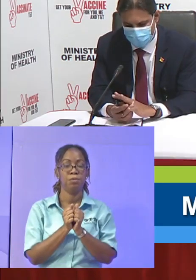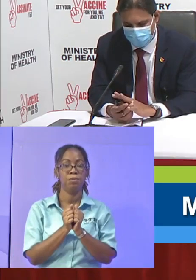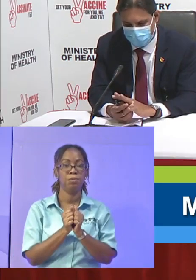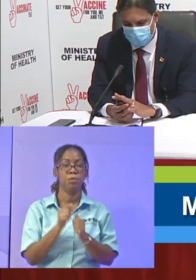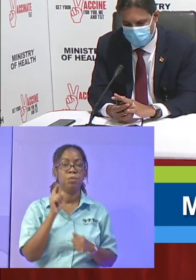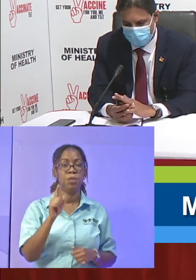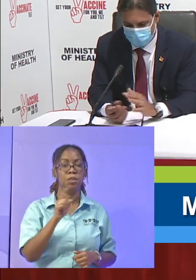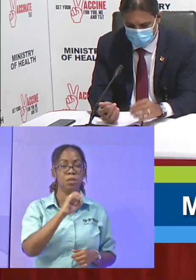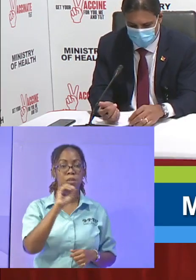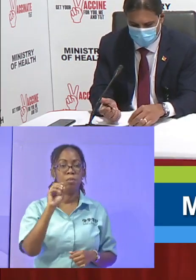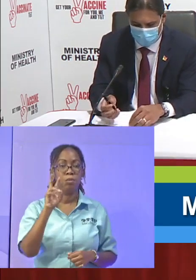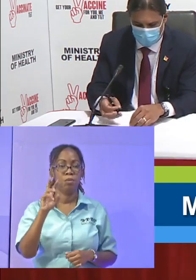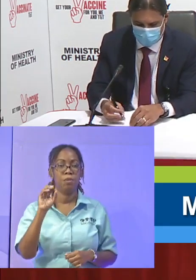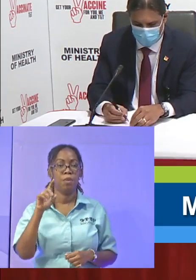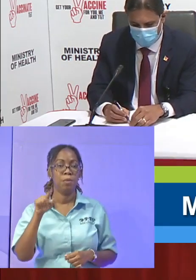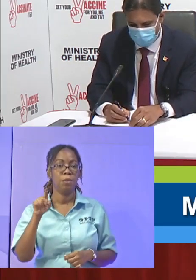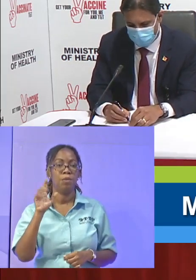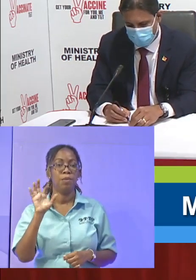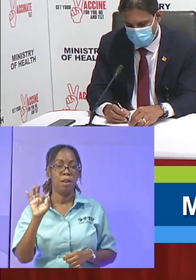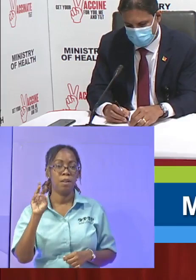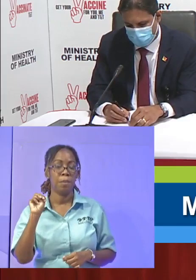103.1 FM. Good morning.